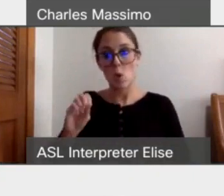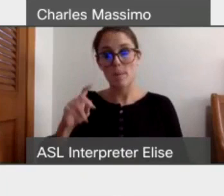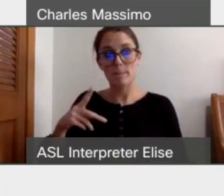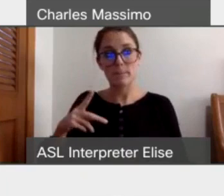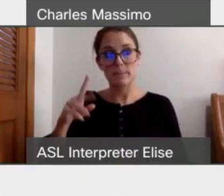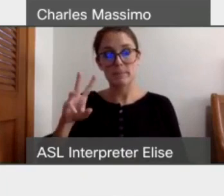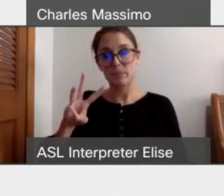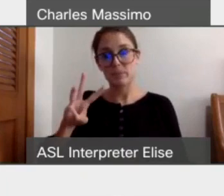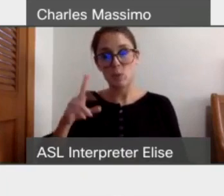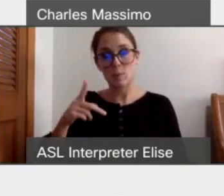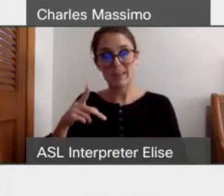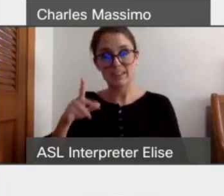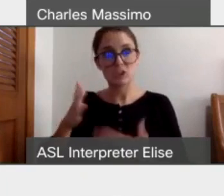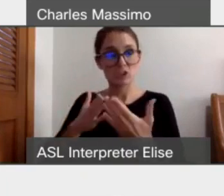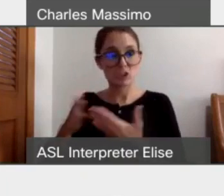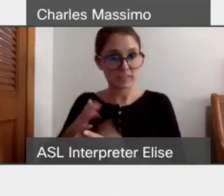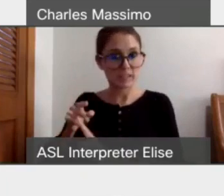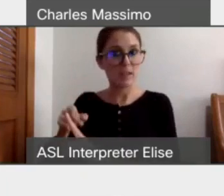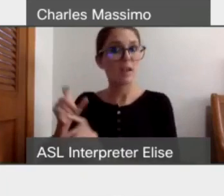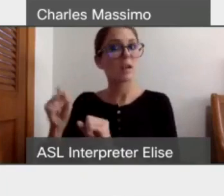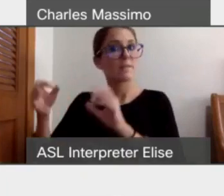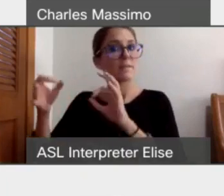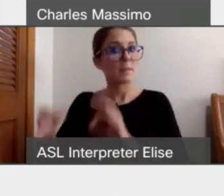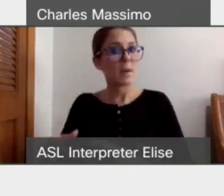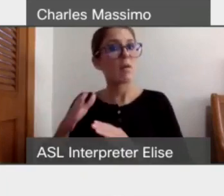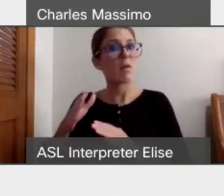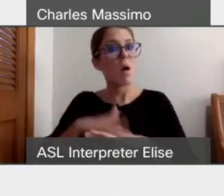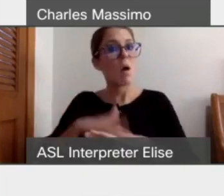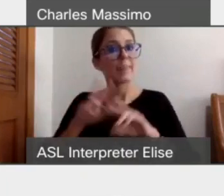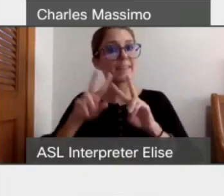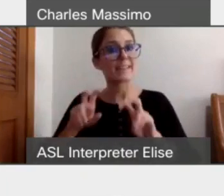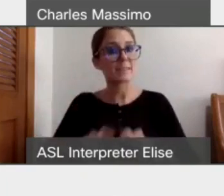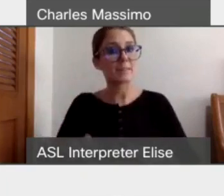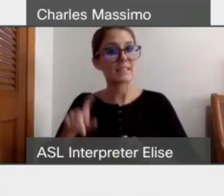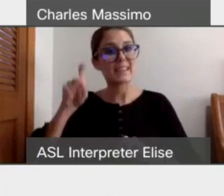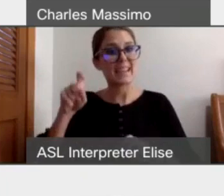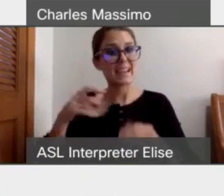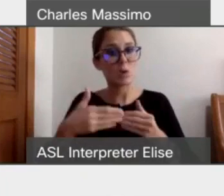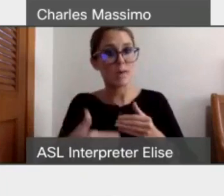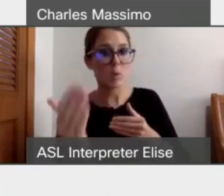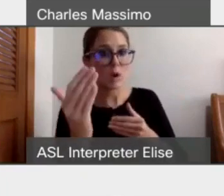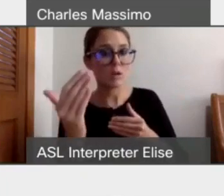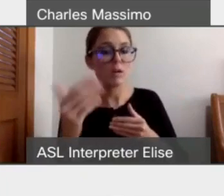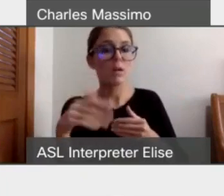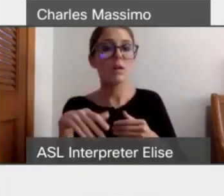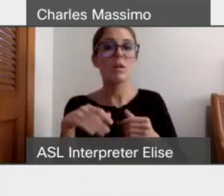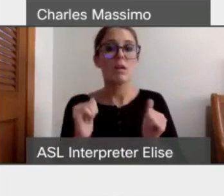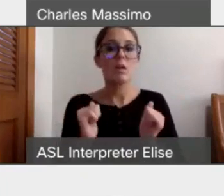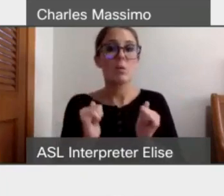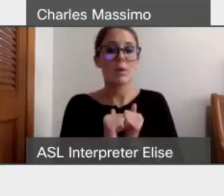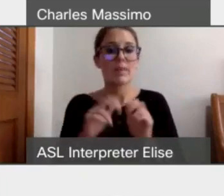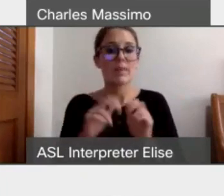on or give feedback on the assessments of need going forward with the assessment of need instruments